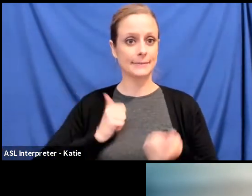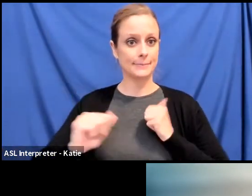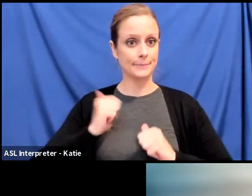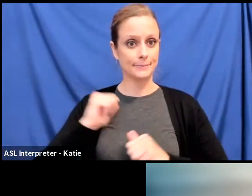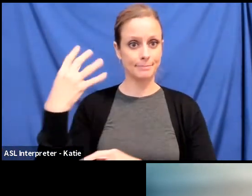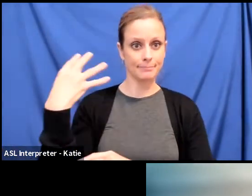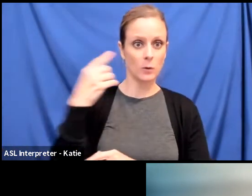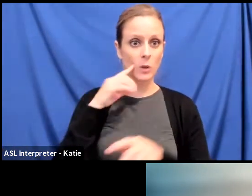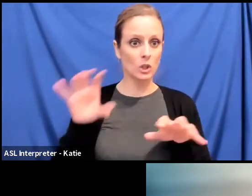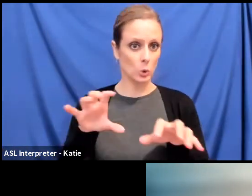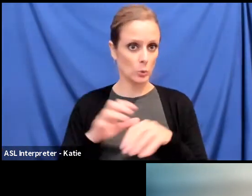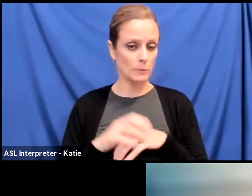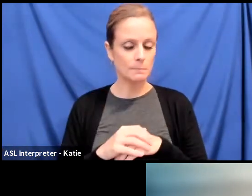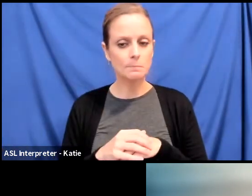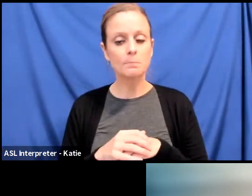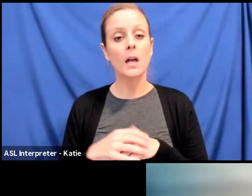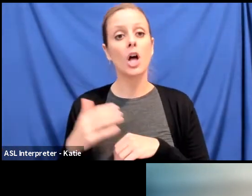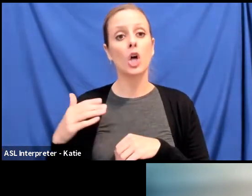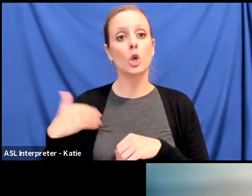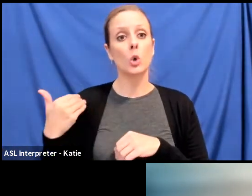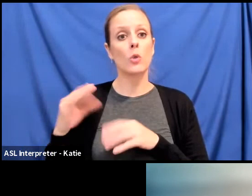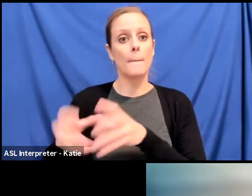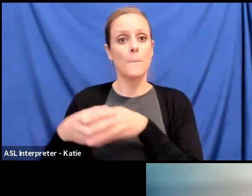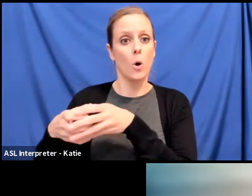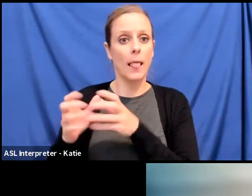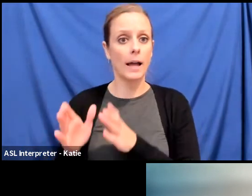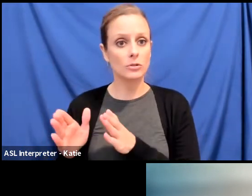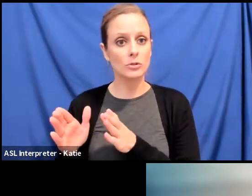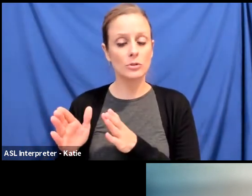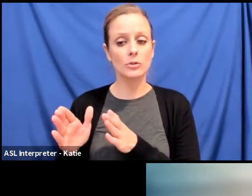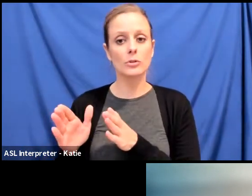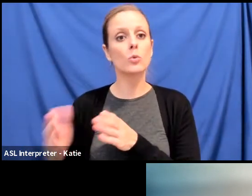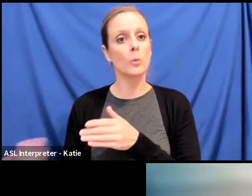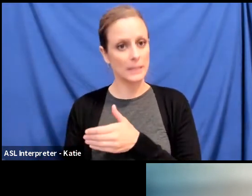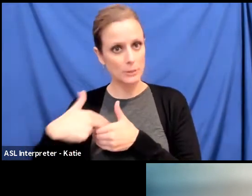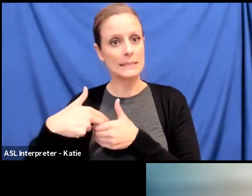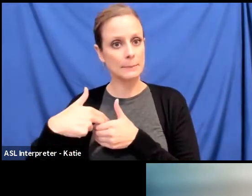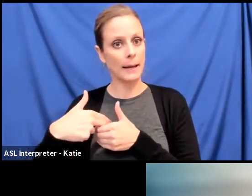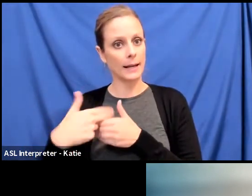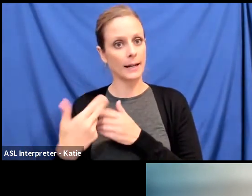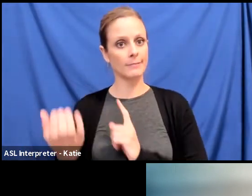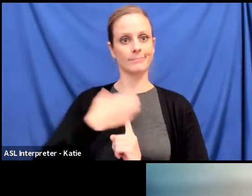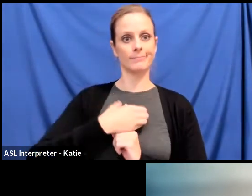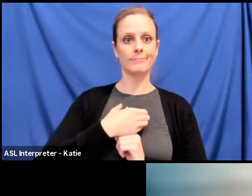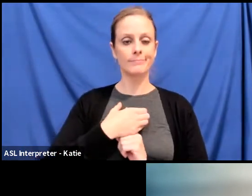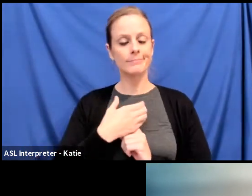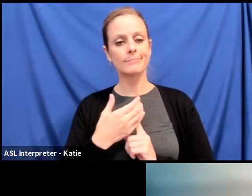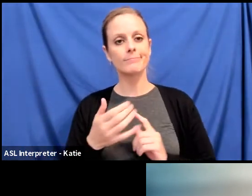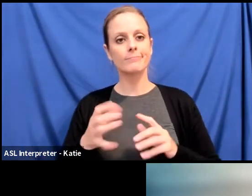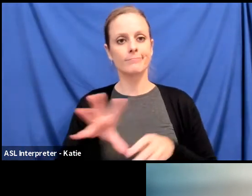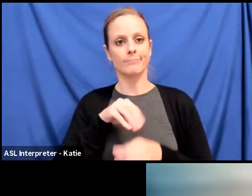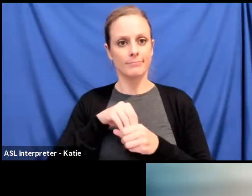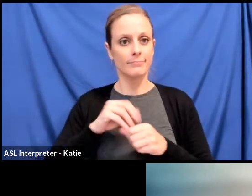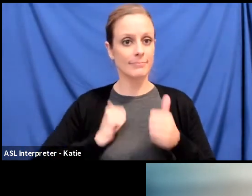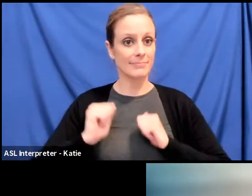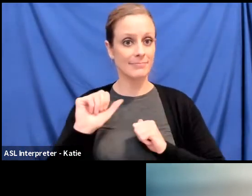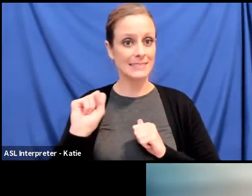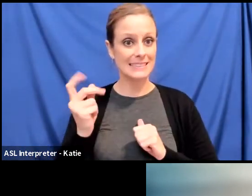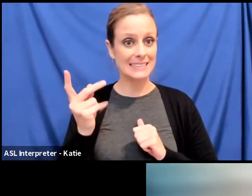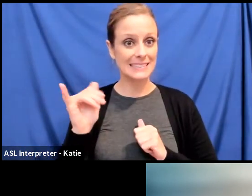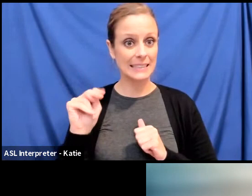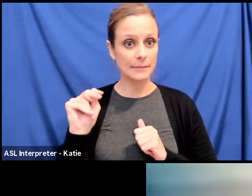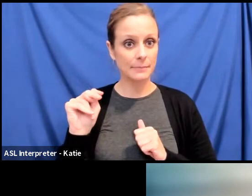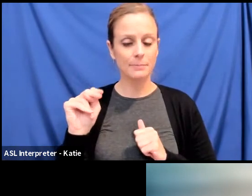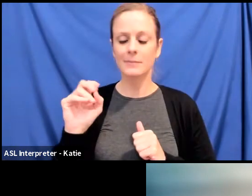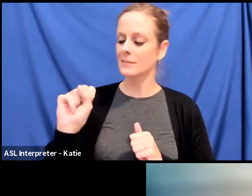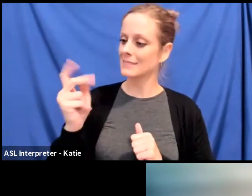doing. The youth mobilizers are the ones who will be participating in the skits. So we have